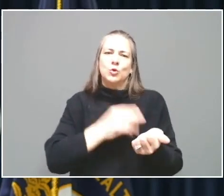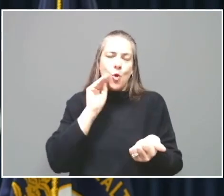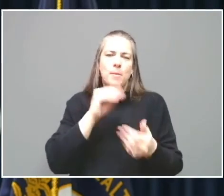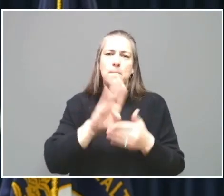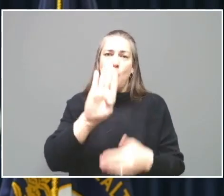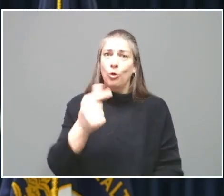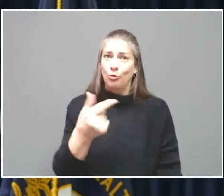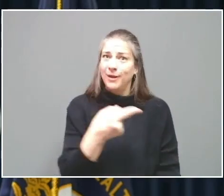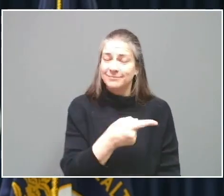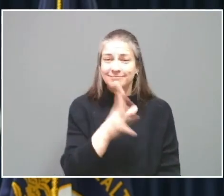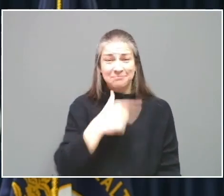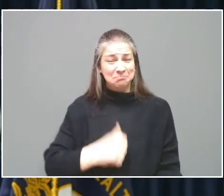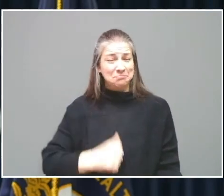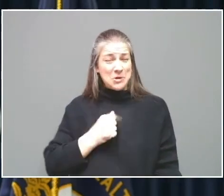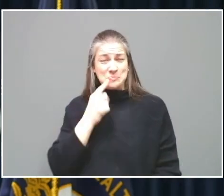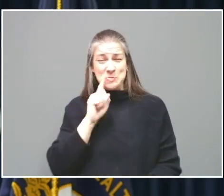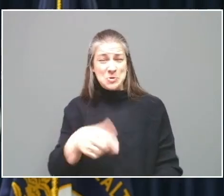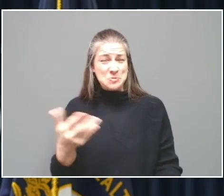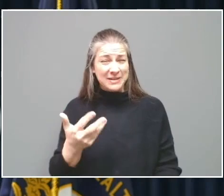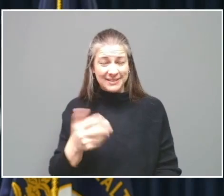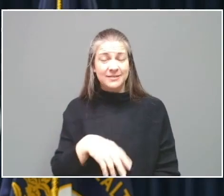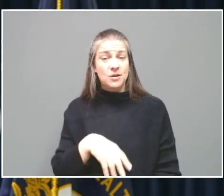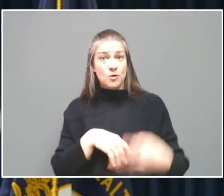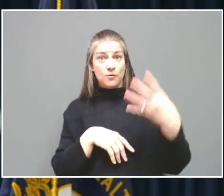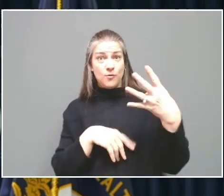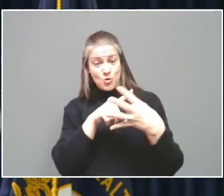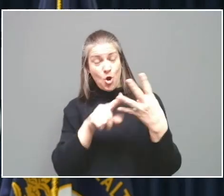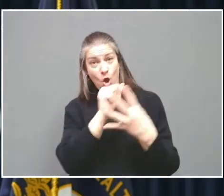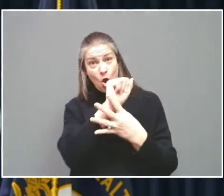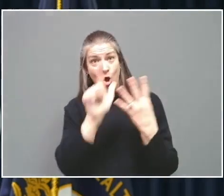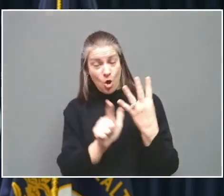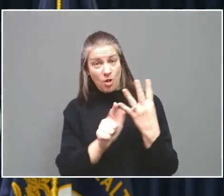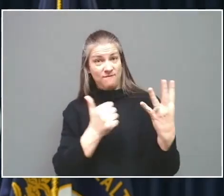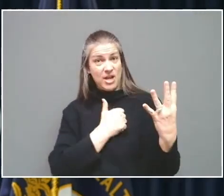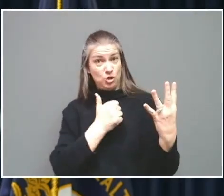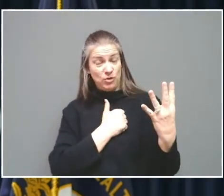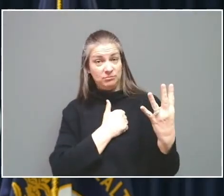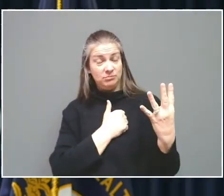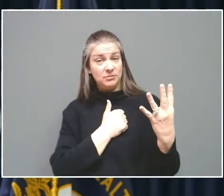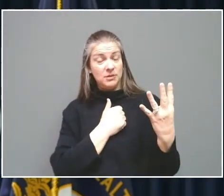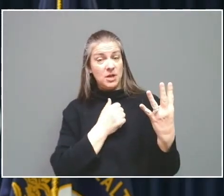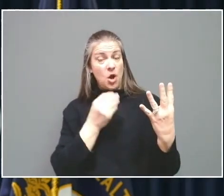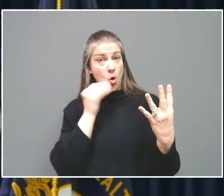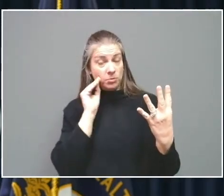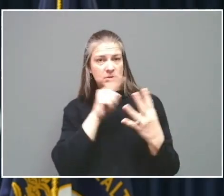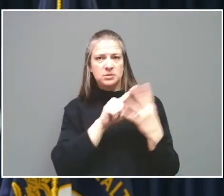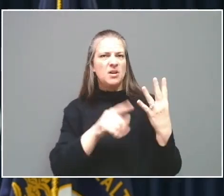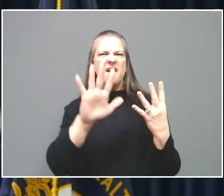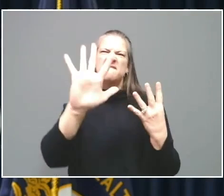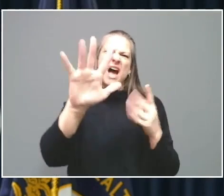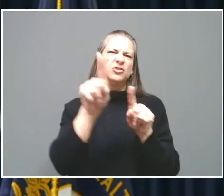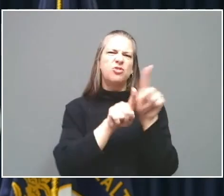report that all 4 of our long-term care facilities for veterans are 5-star rated, the highest rating that you can receive